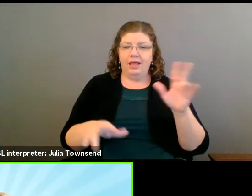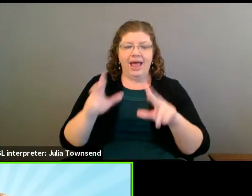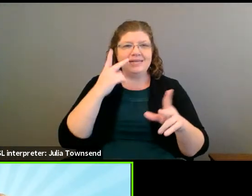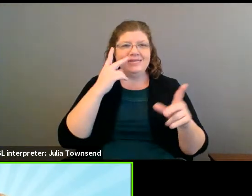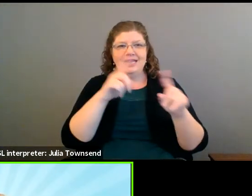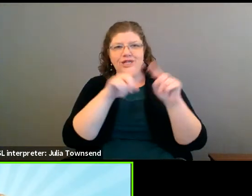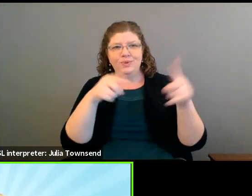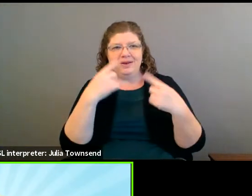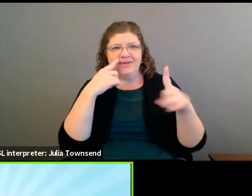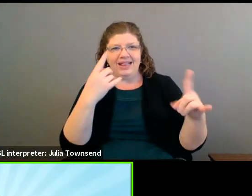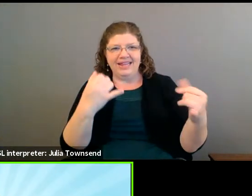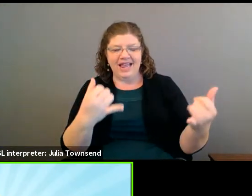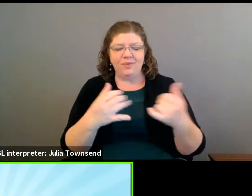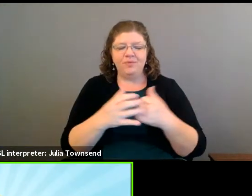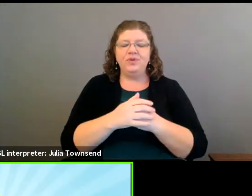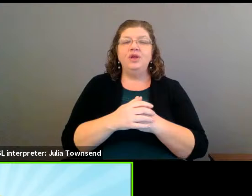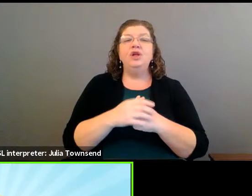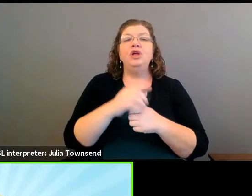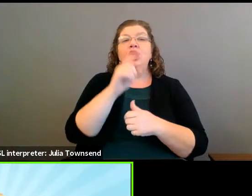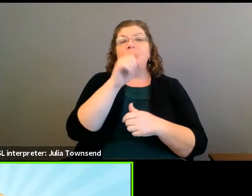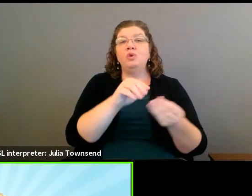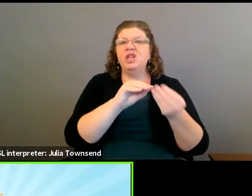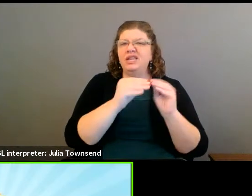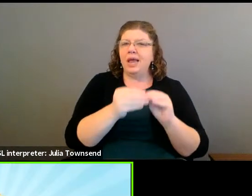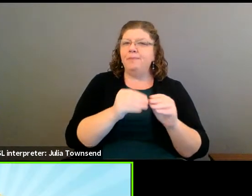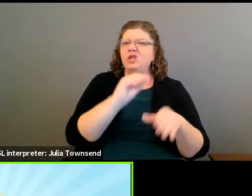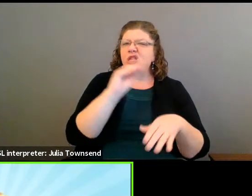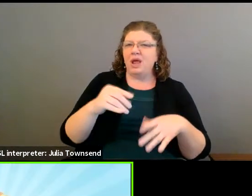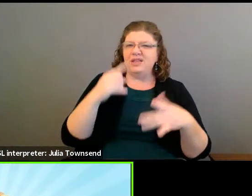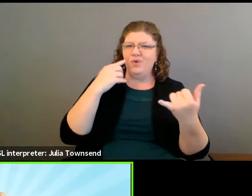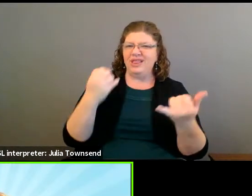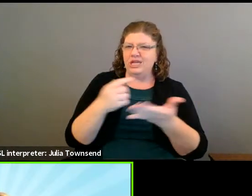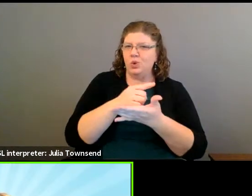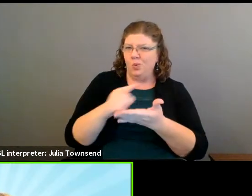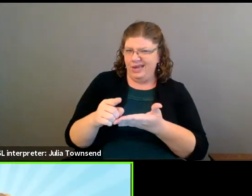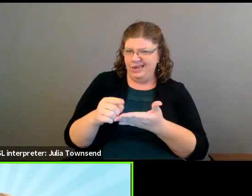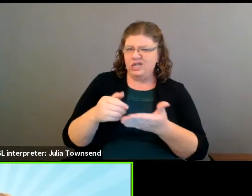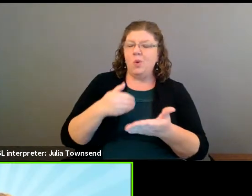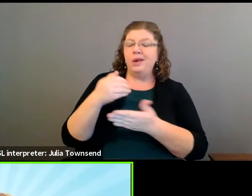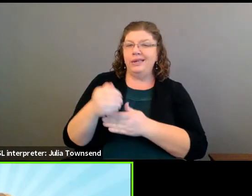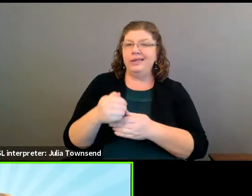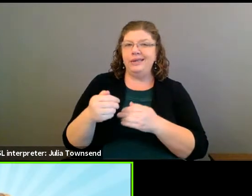now. Those are the numbers and the rates we have for this week. Next slide, please.